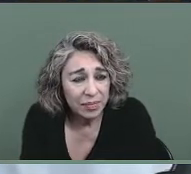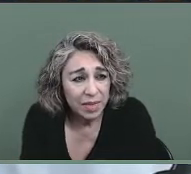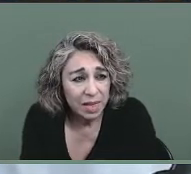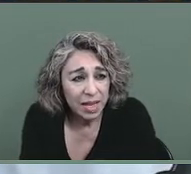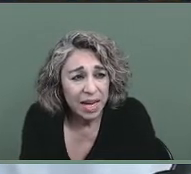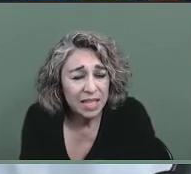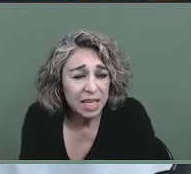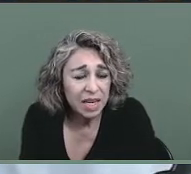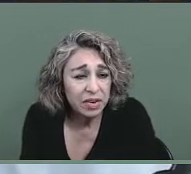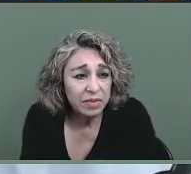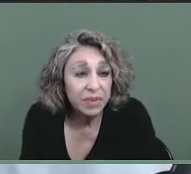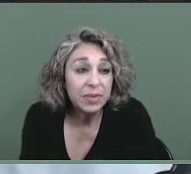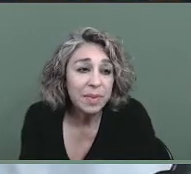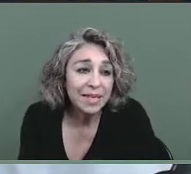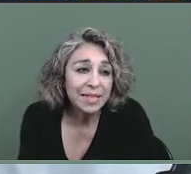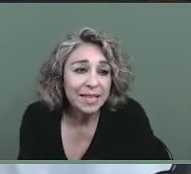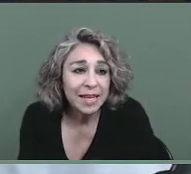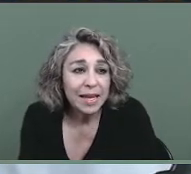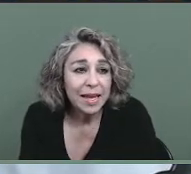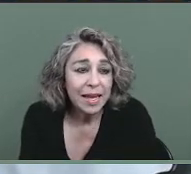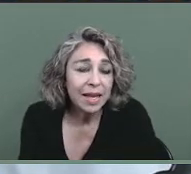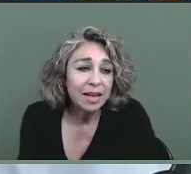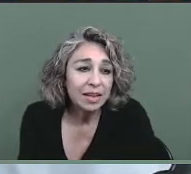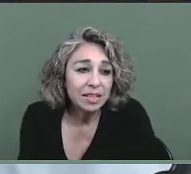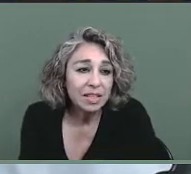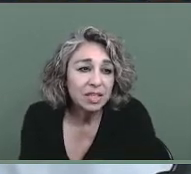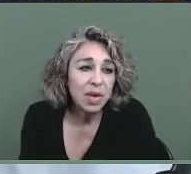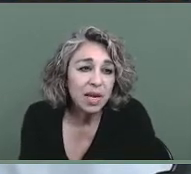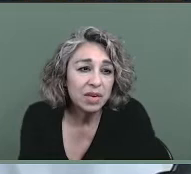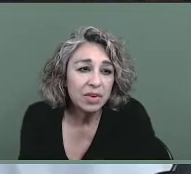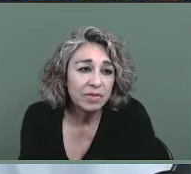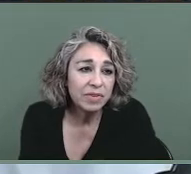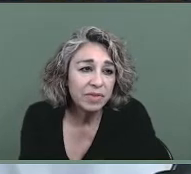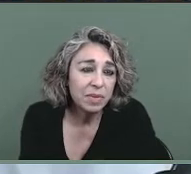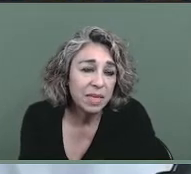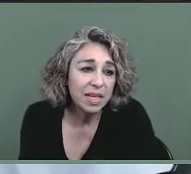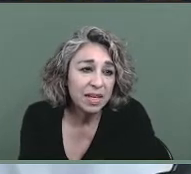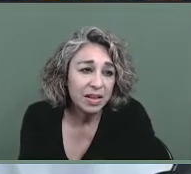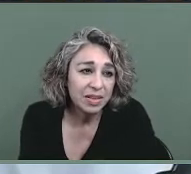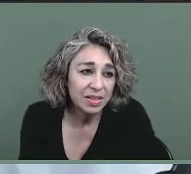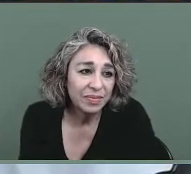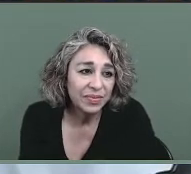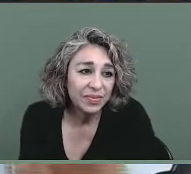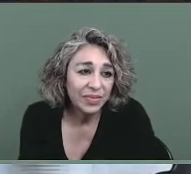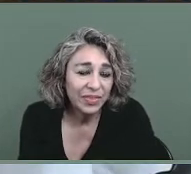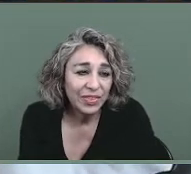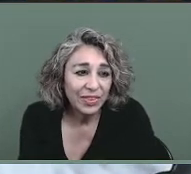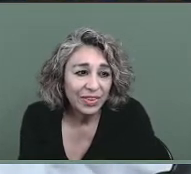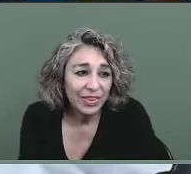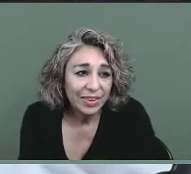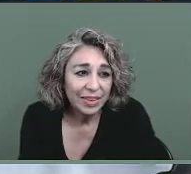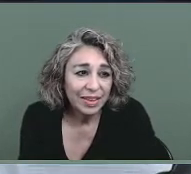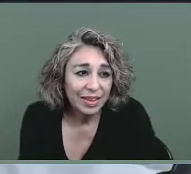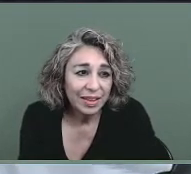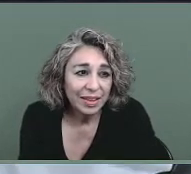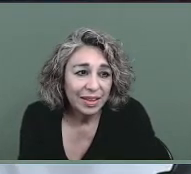it has a hundred and fifty beds it cost us three hundred and fifty million dollars a